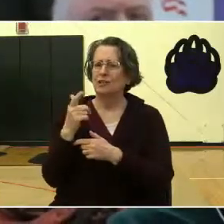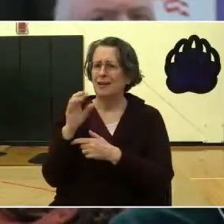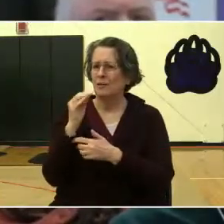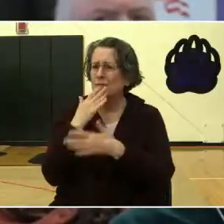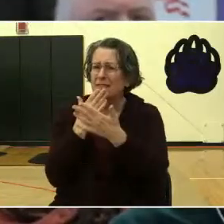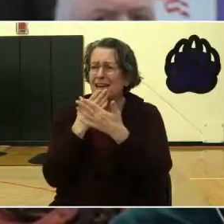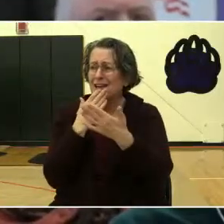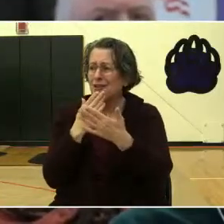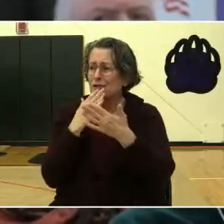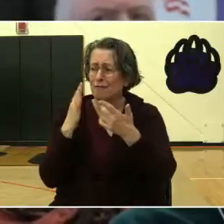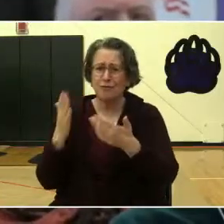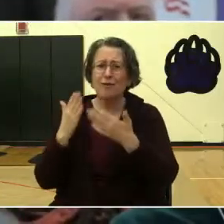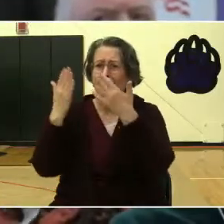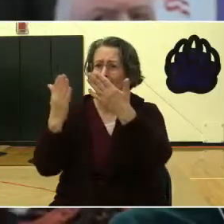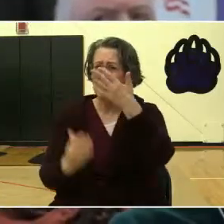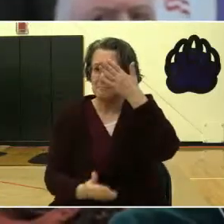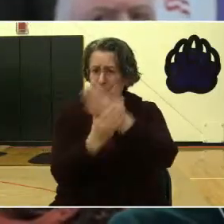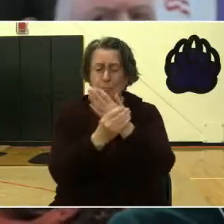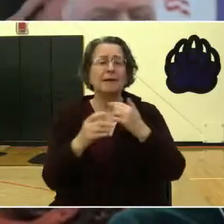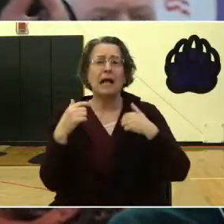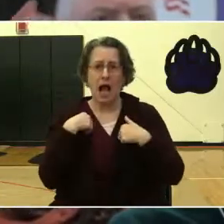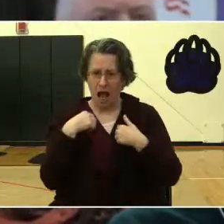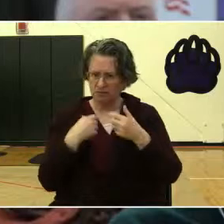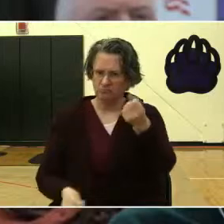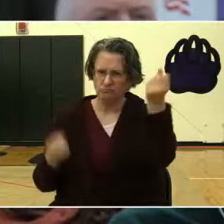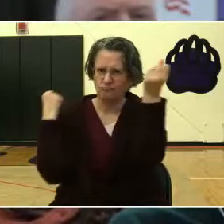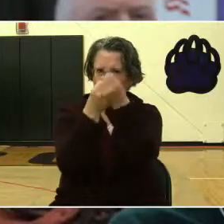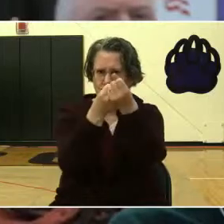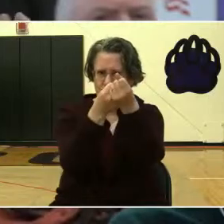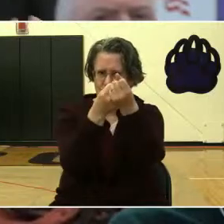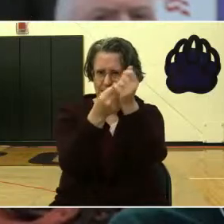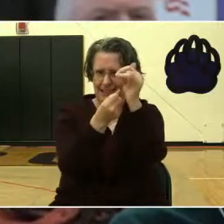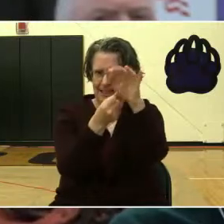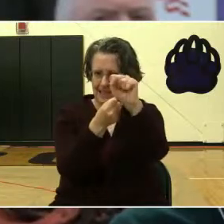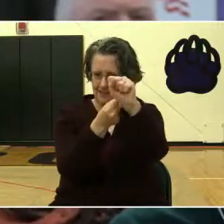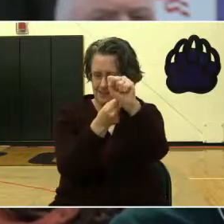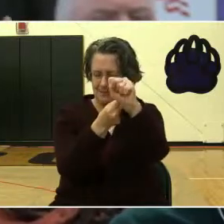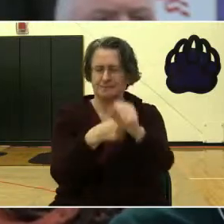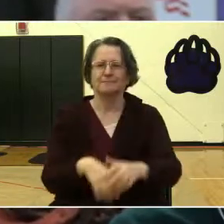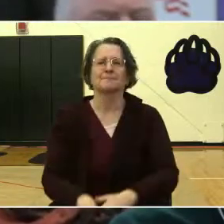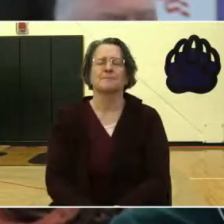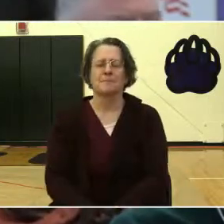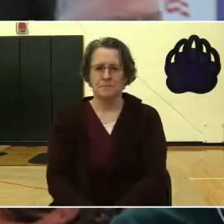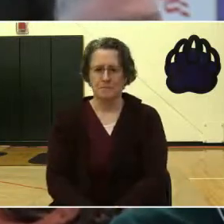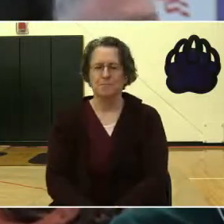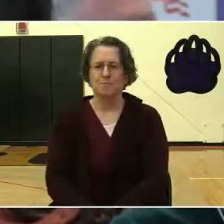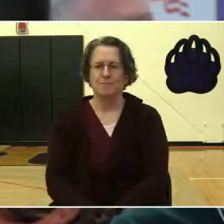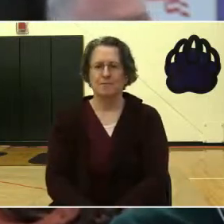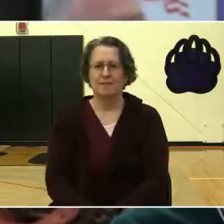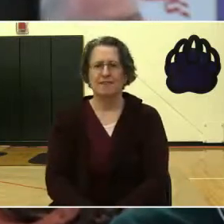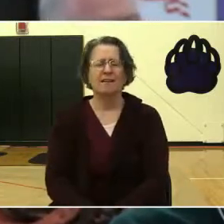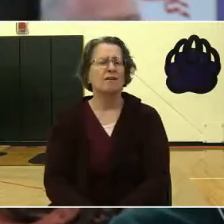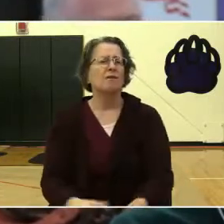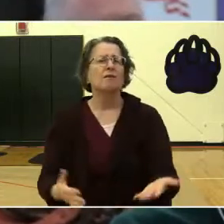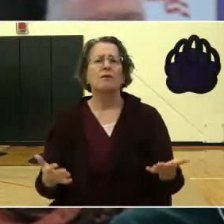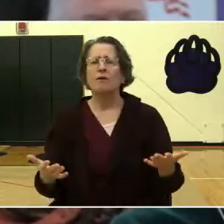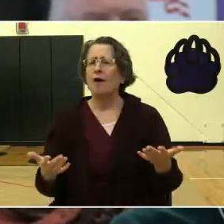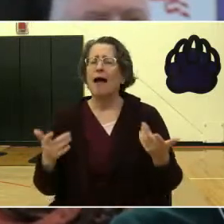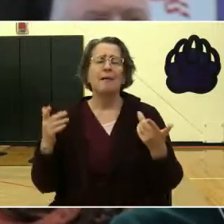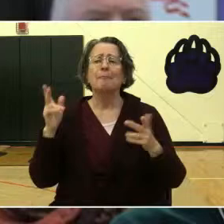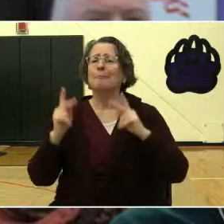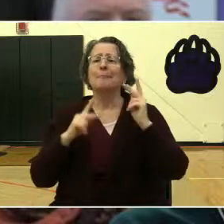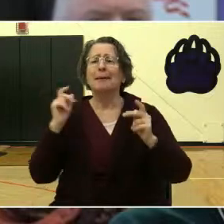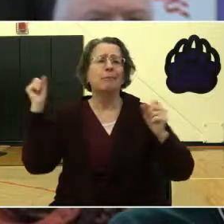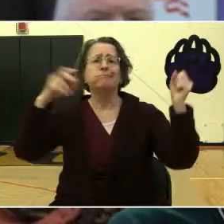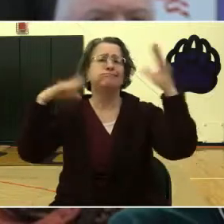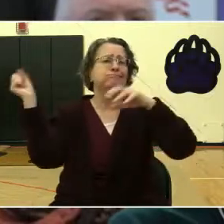yes on this amendment and yeah I it feels like there are many different um rationals being thrown around